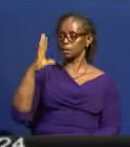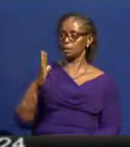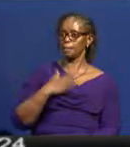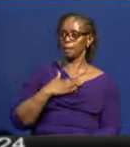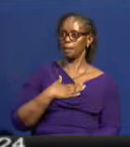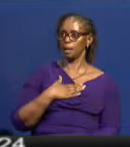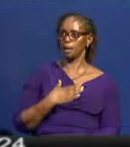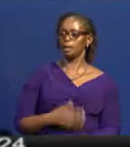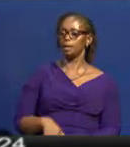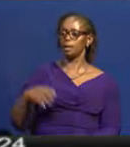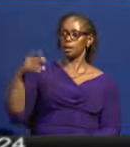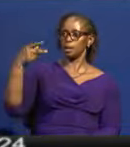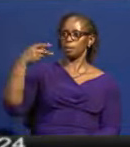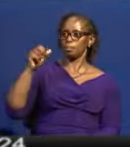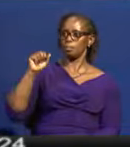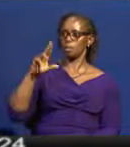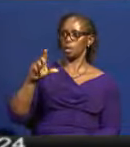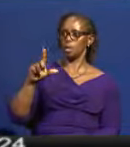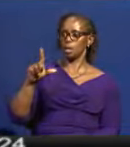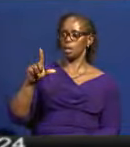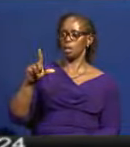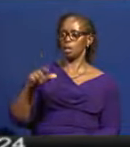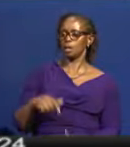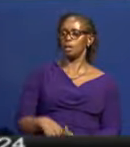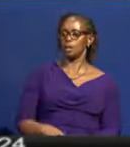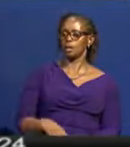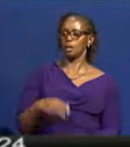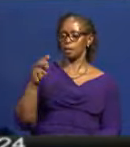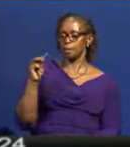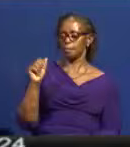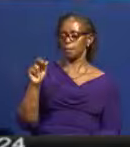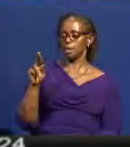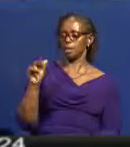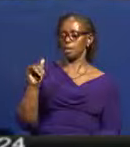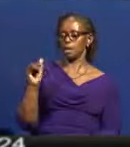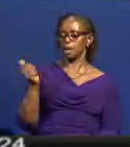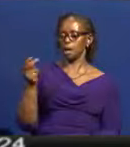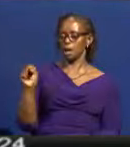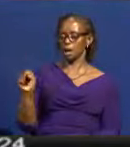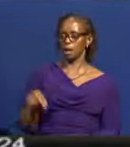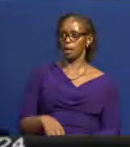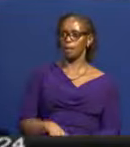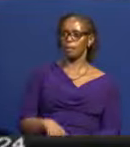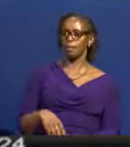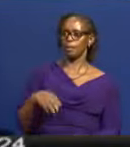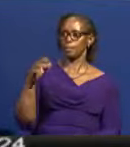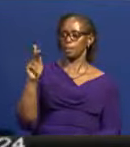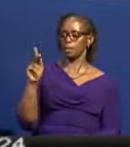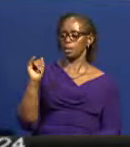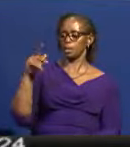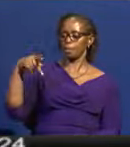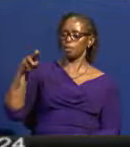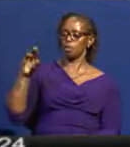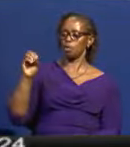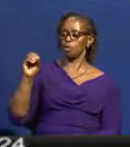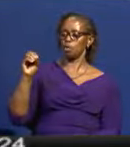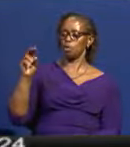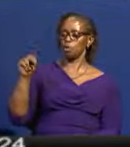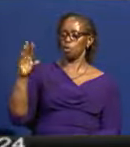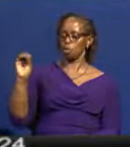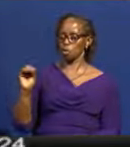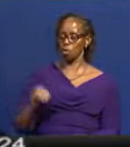Paul Kibuchil Biego, Marianne Kitani, Samuel Kiprono